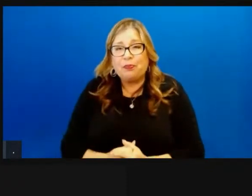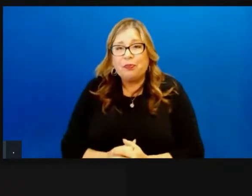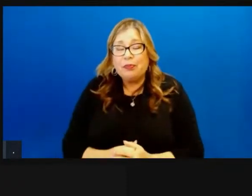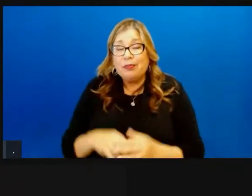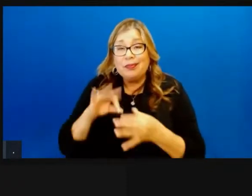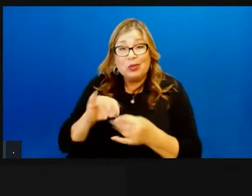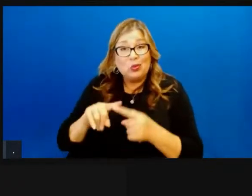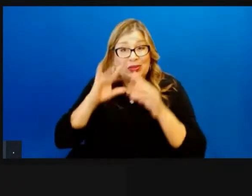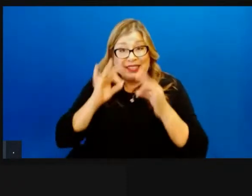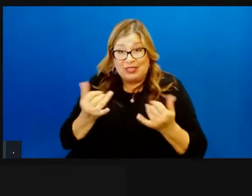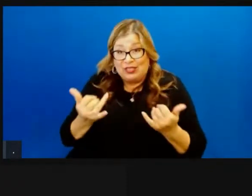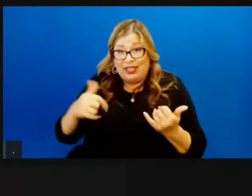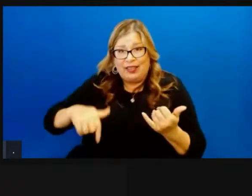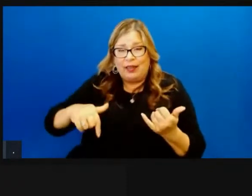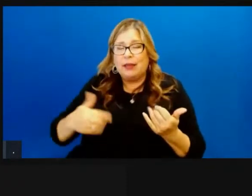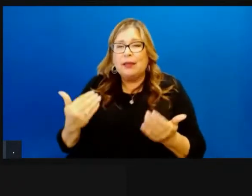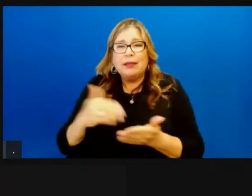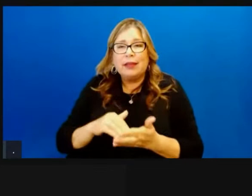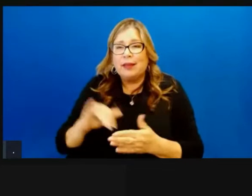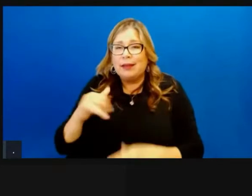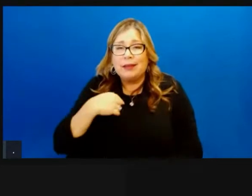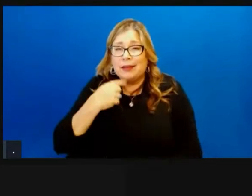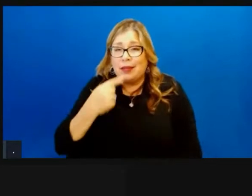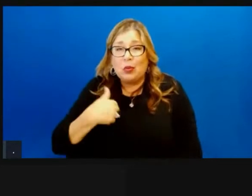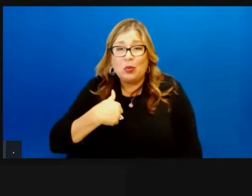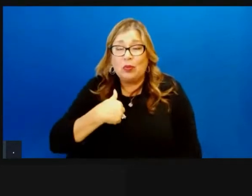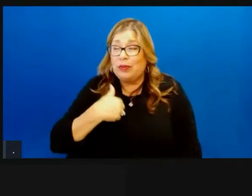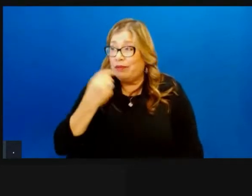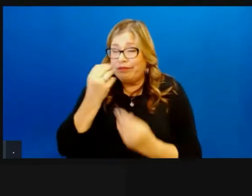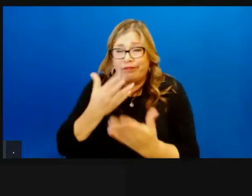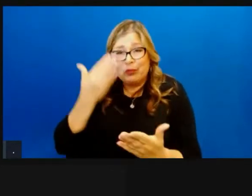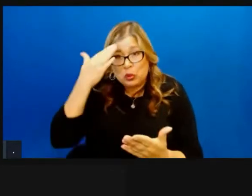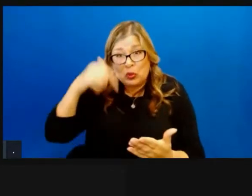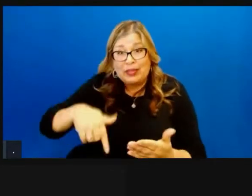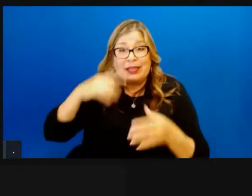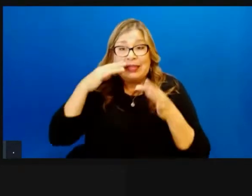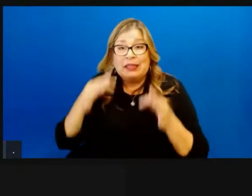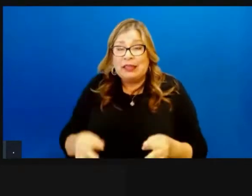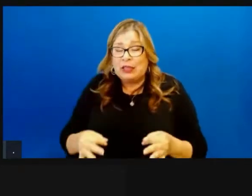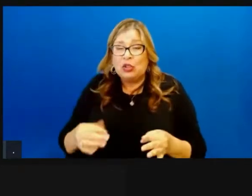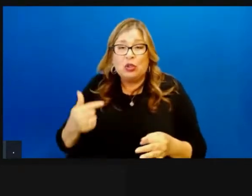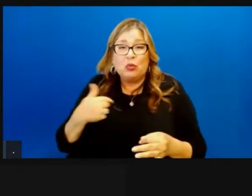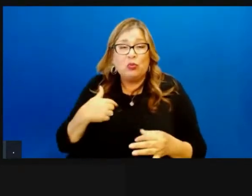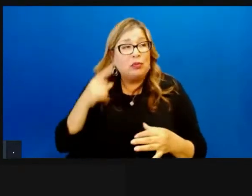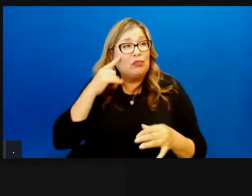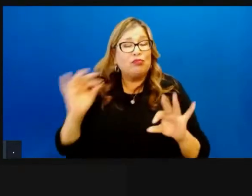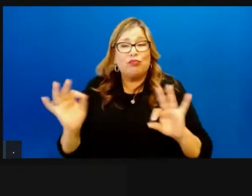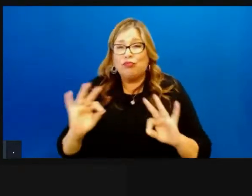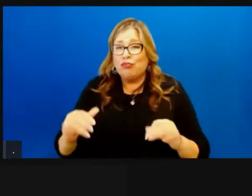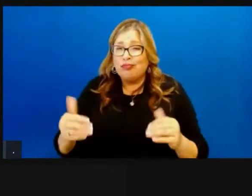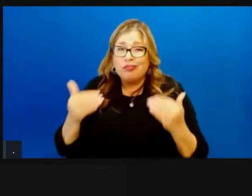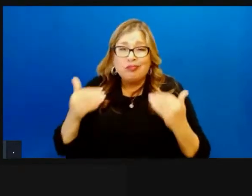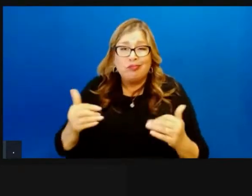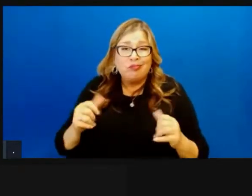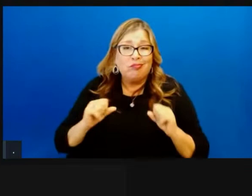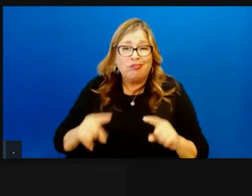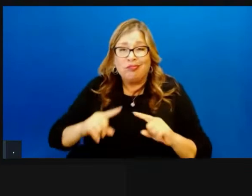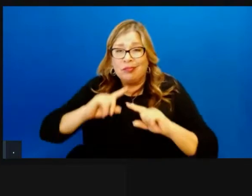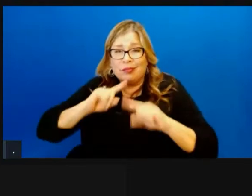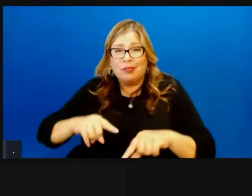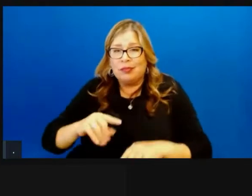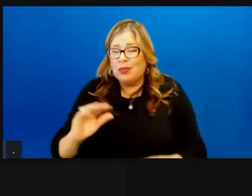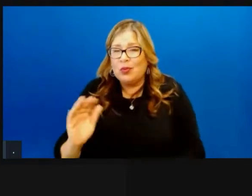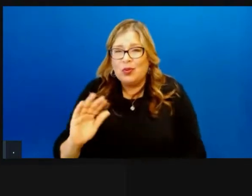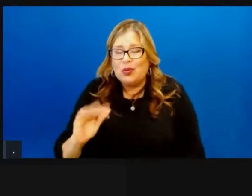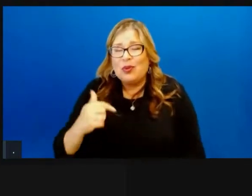not a decision that we take lightly. It's not a decision that is a hasty one. It is not one that should only be